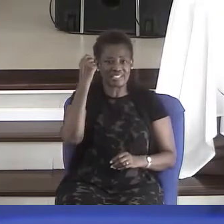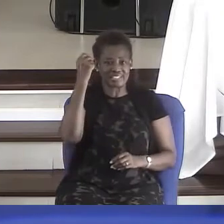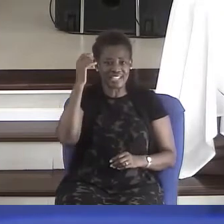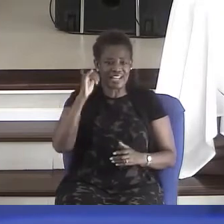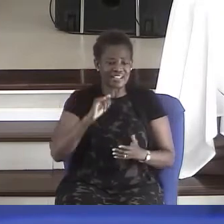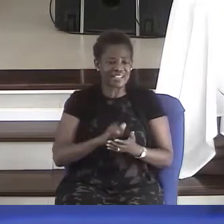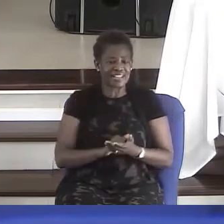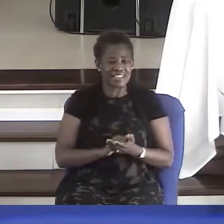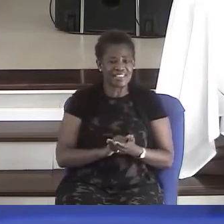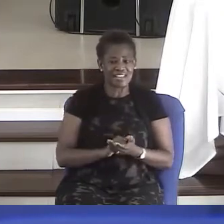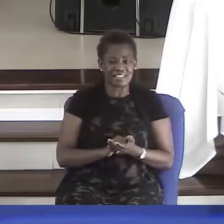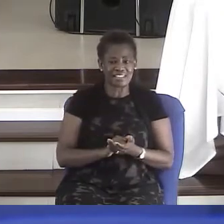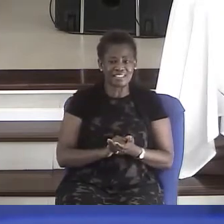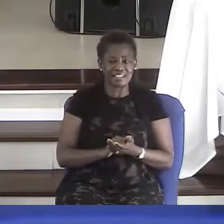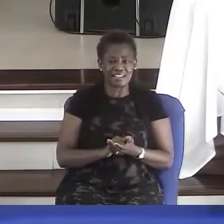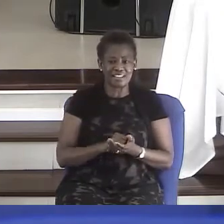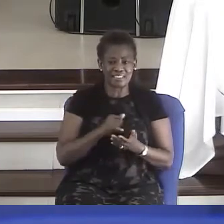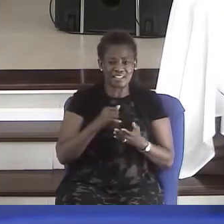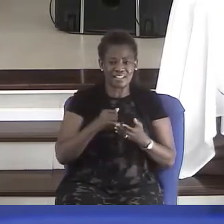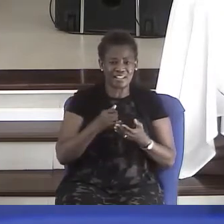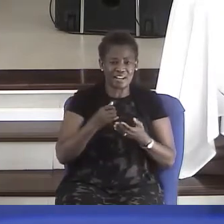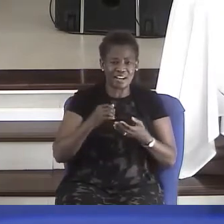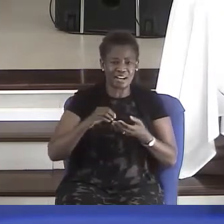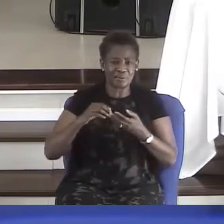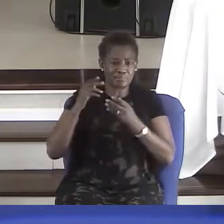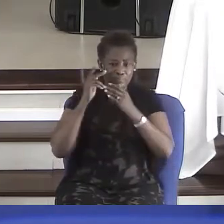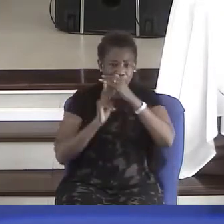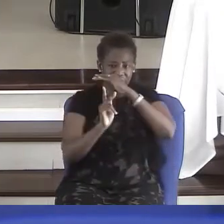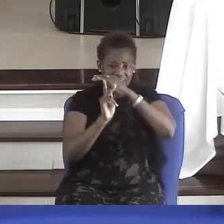before our very eyes.